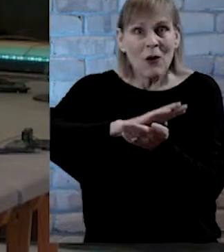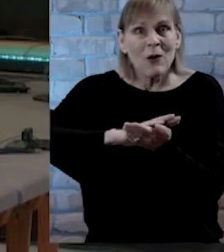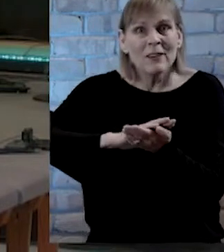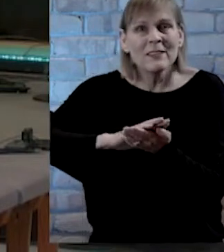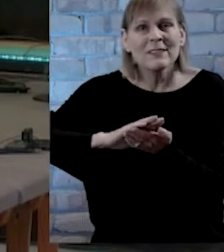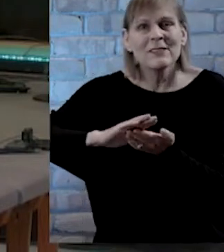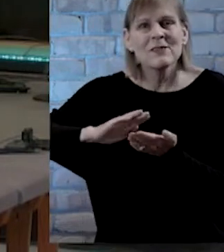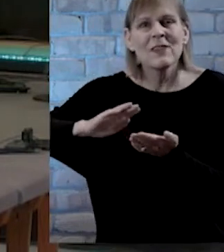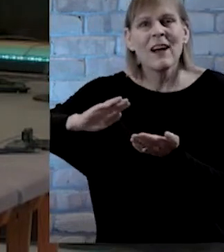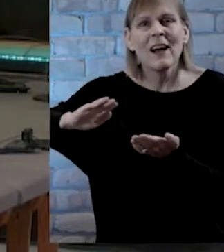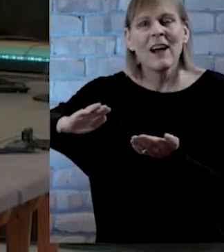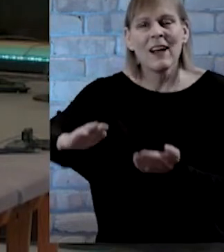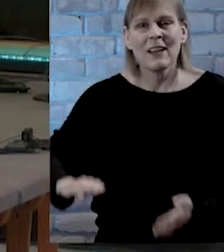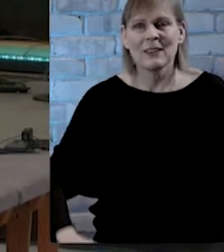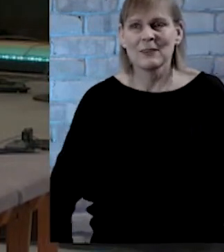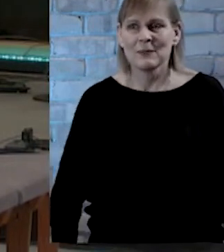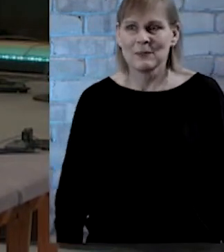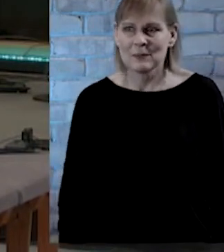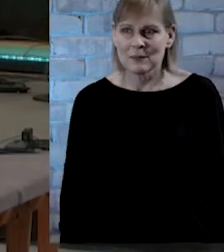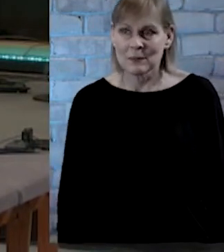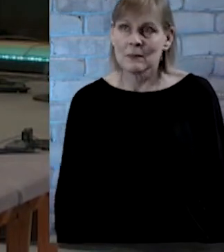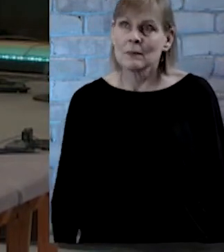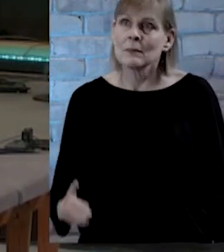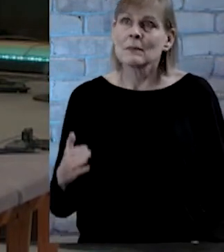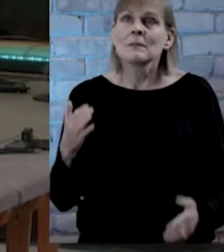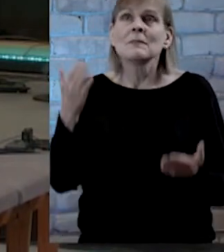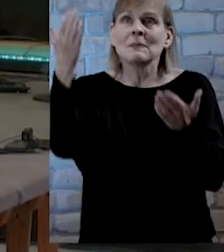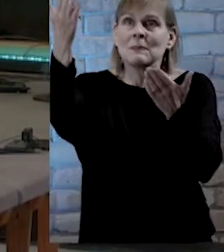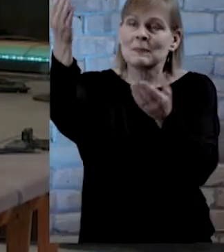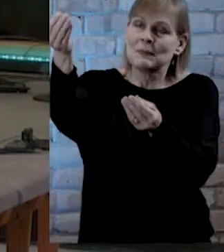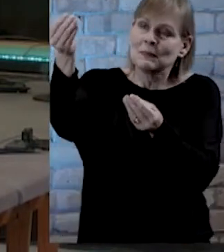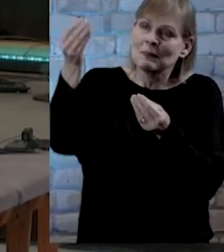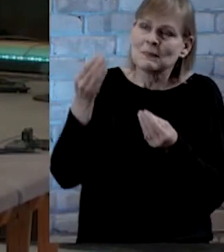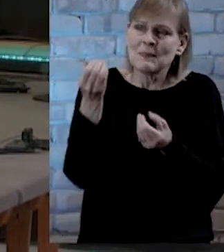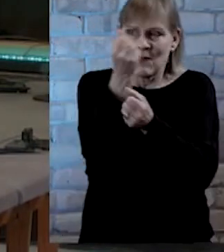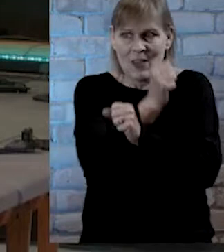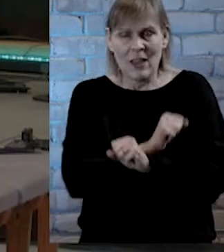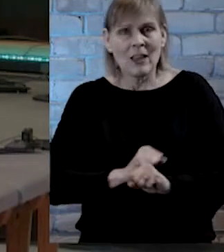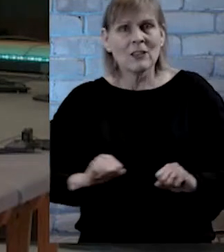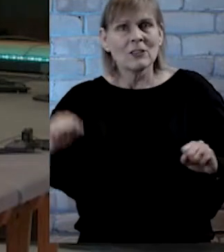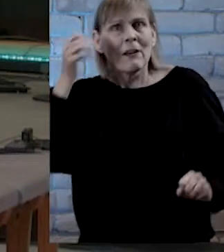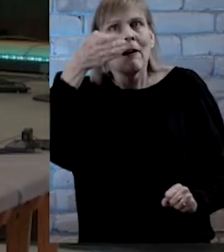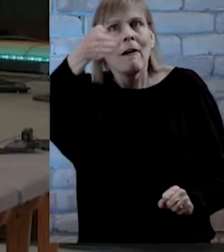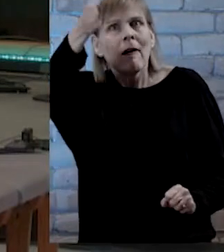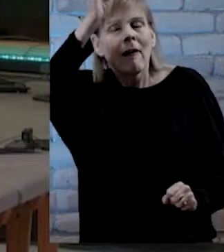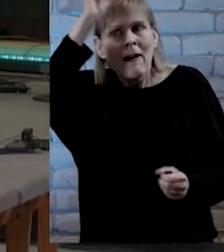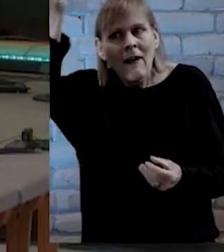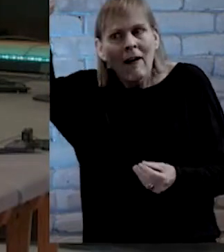Thank you.